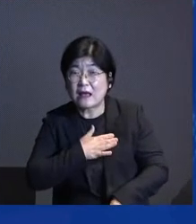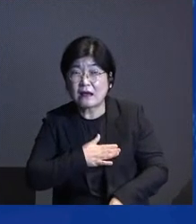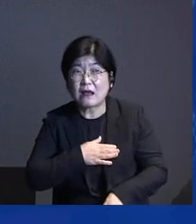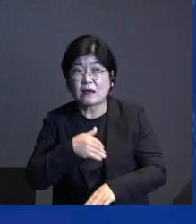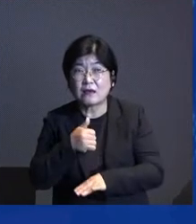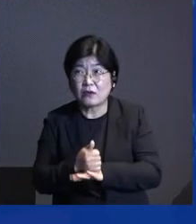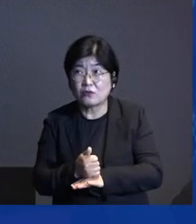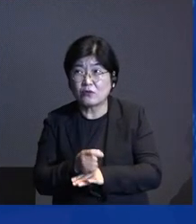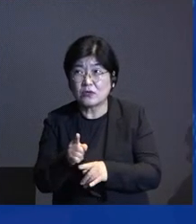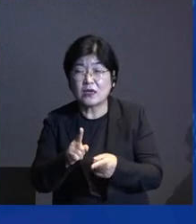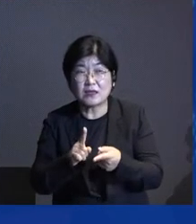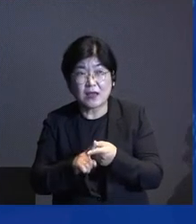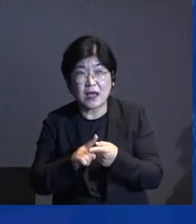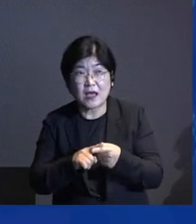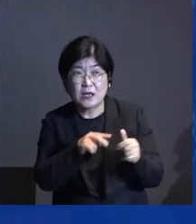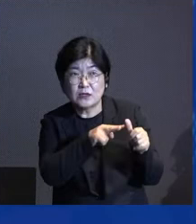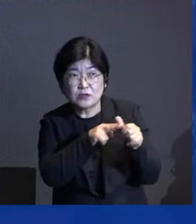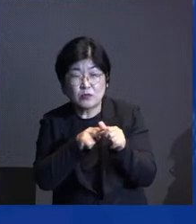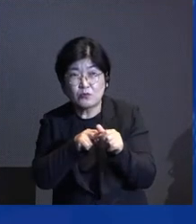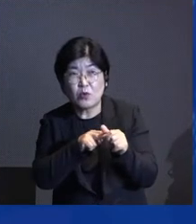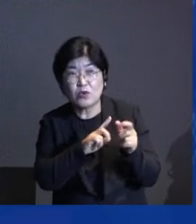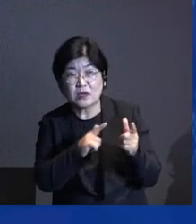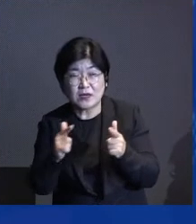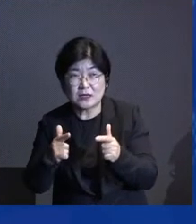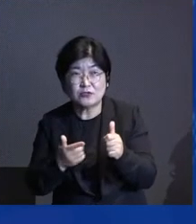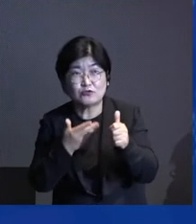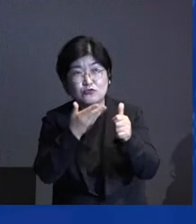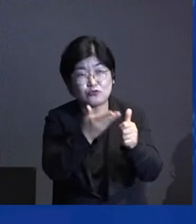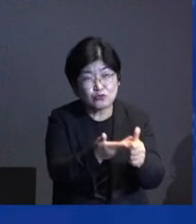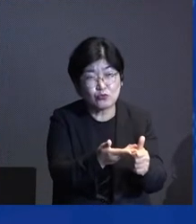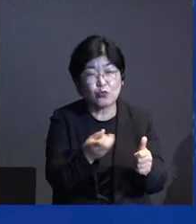in need. And the club also have activities to